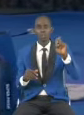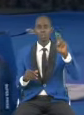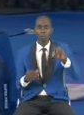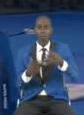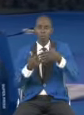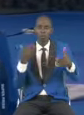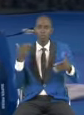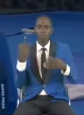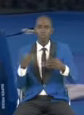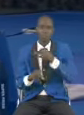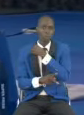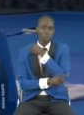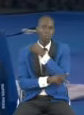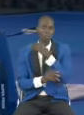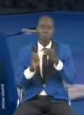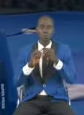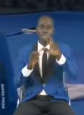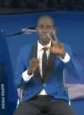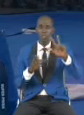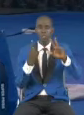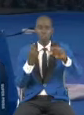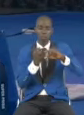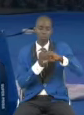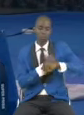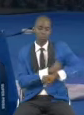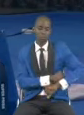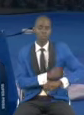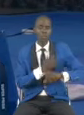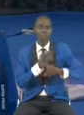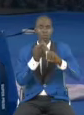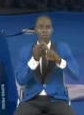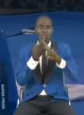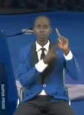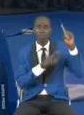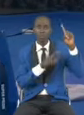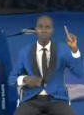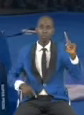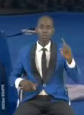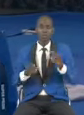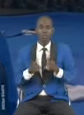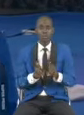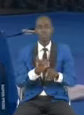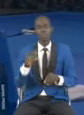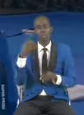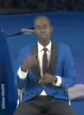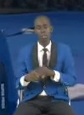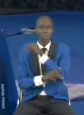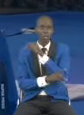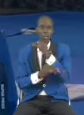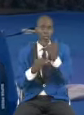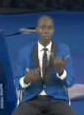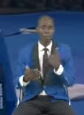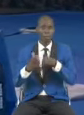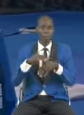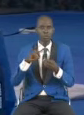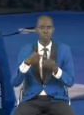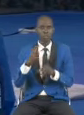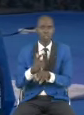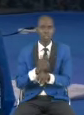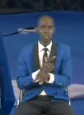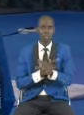the protection from the Lord during the Passover. Look at them one by one. Number one,